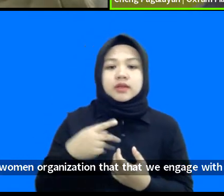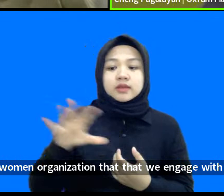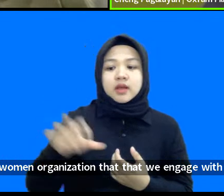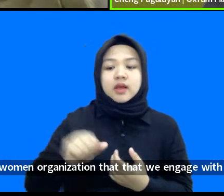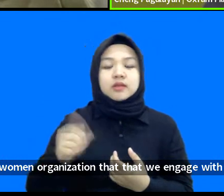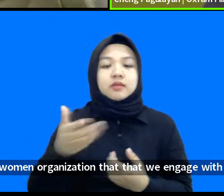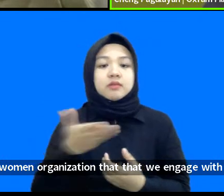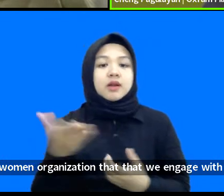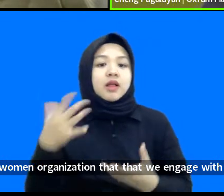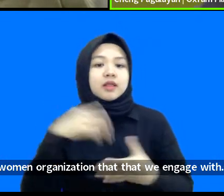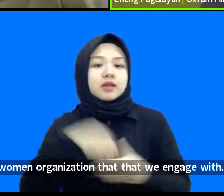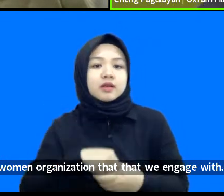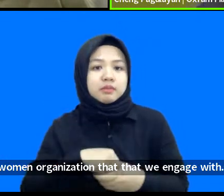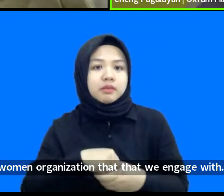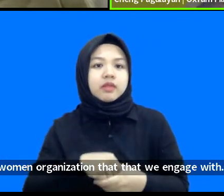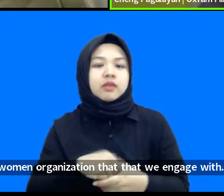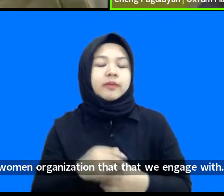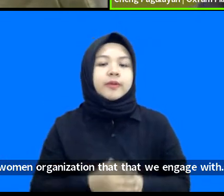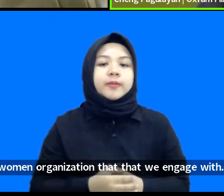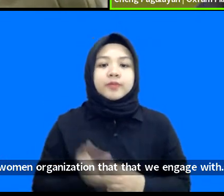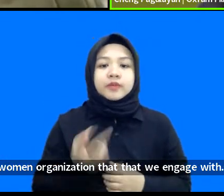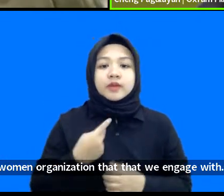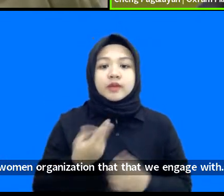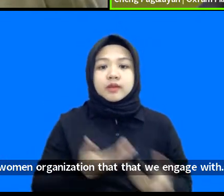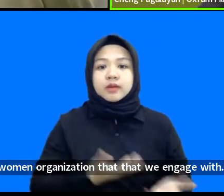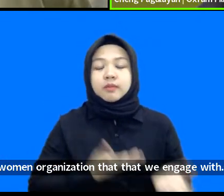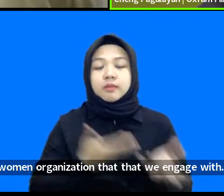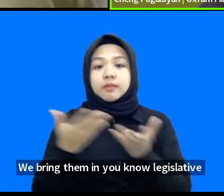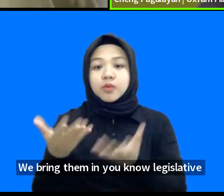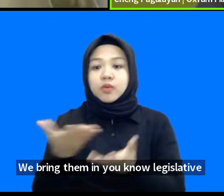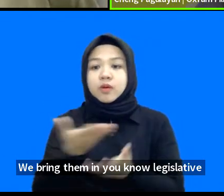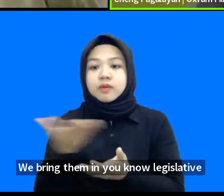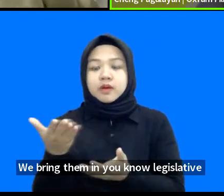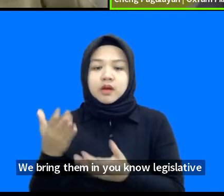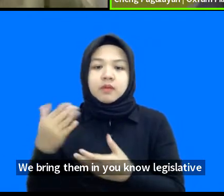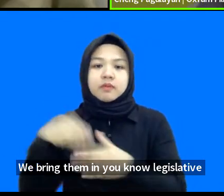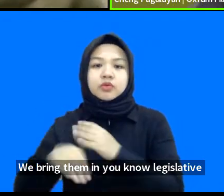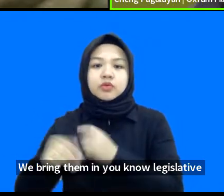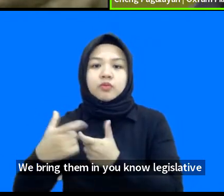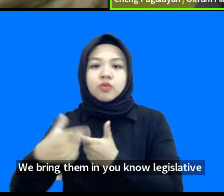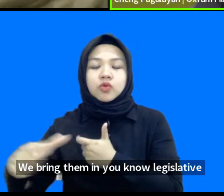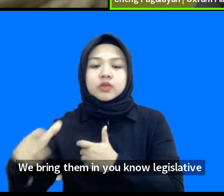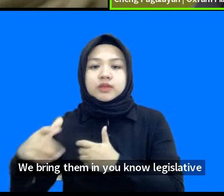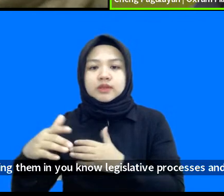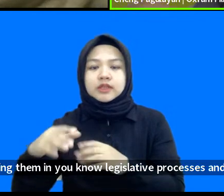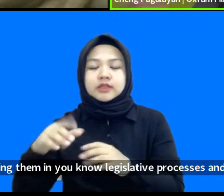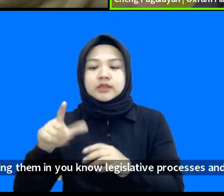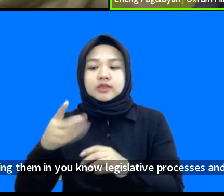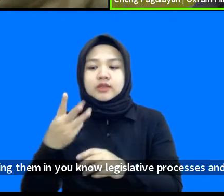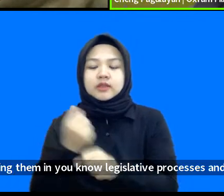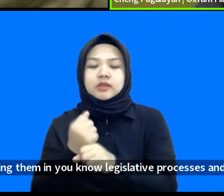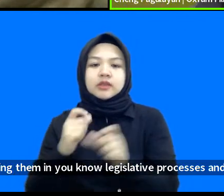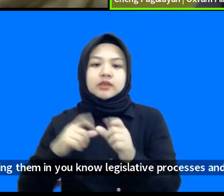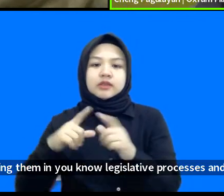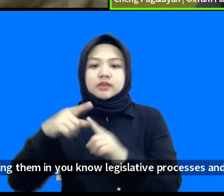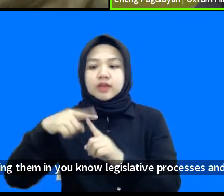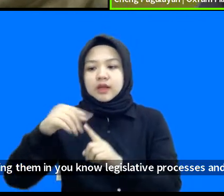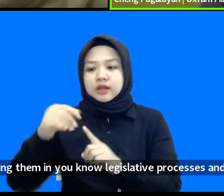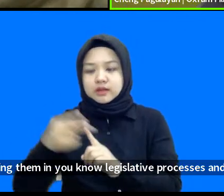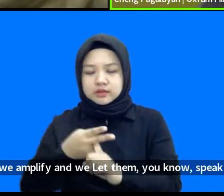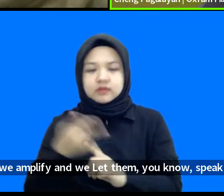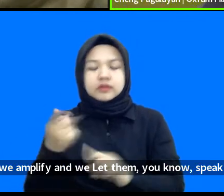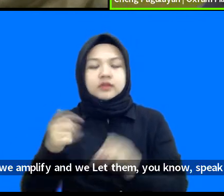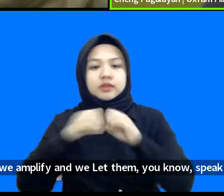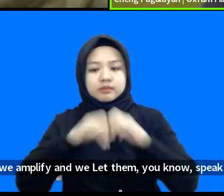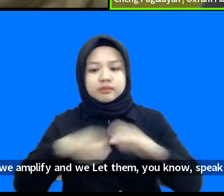them in legislative processes, and then we amplify and we let them speak